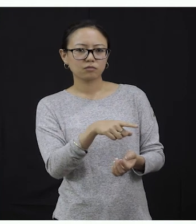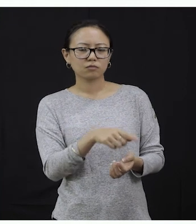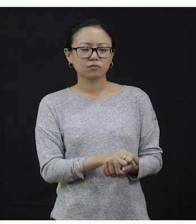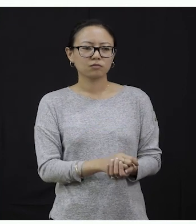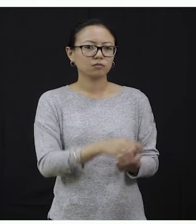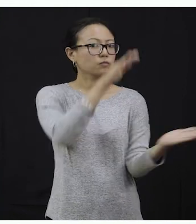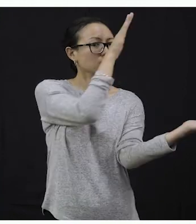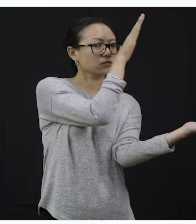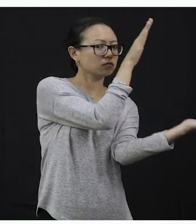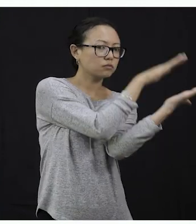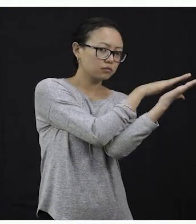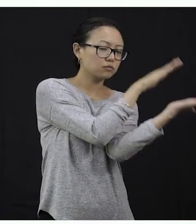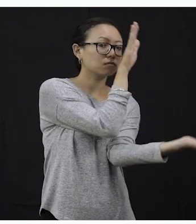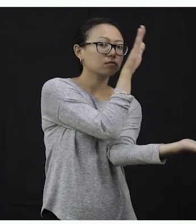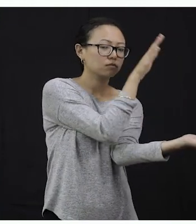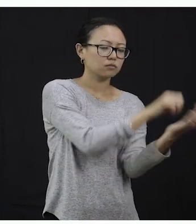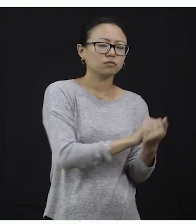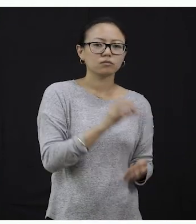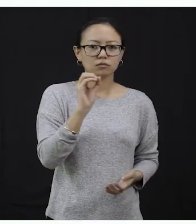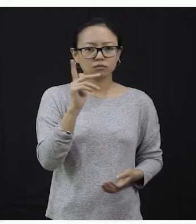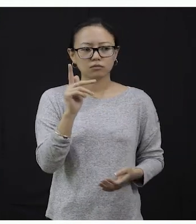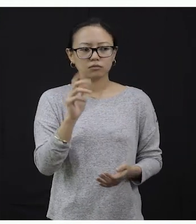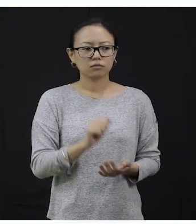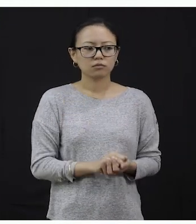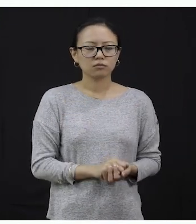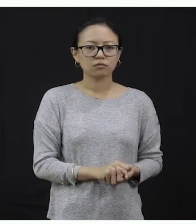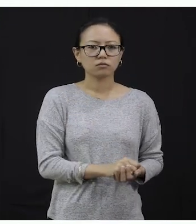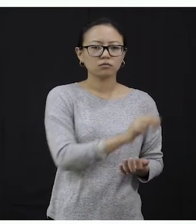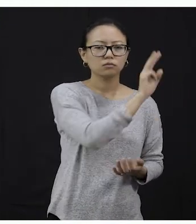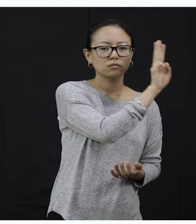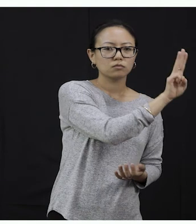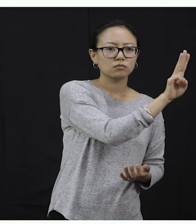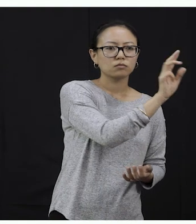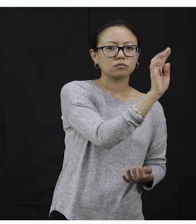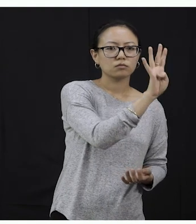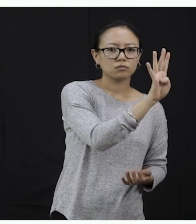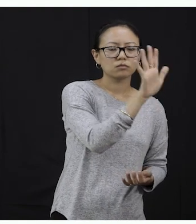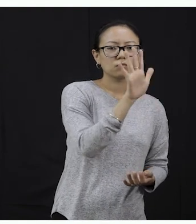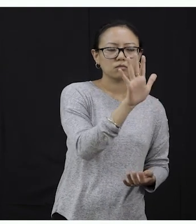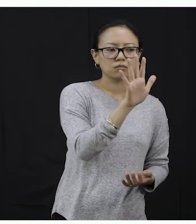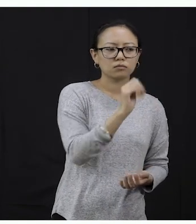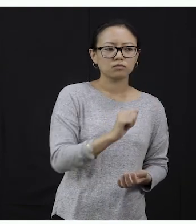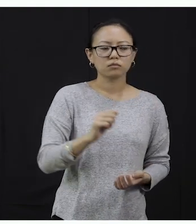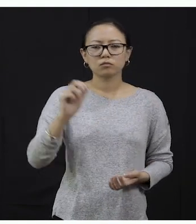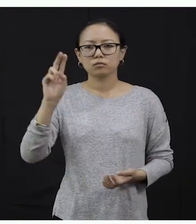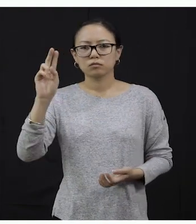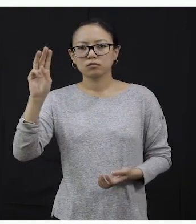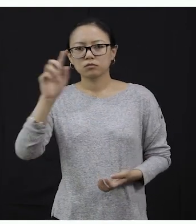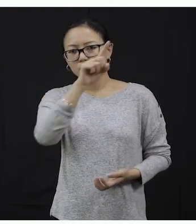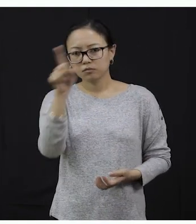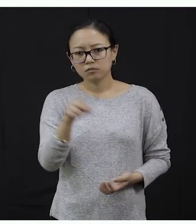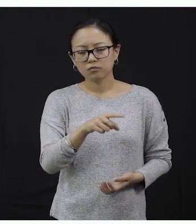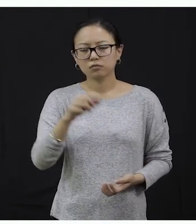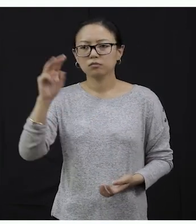is towards 345. So 345 is greater than 321, which we read